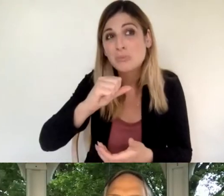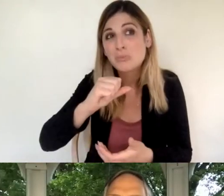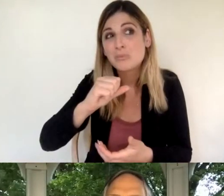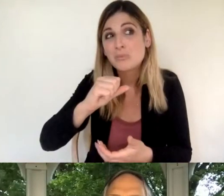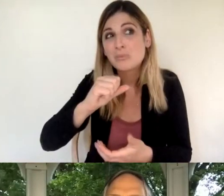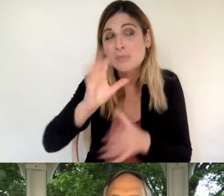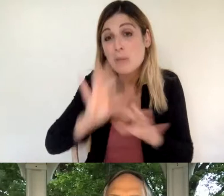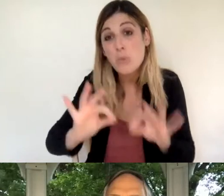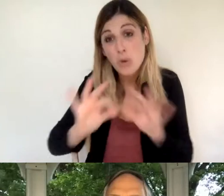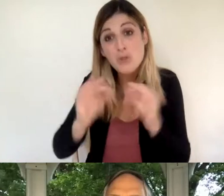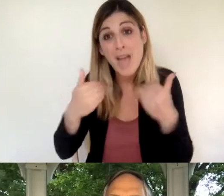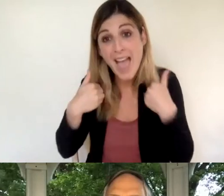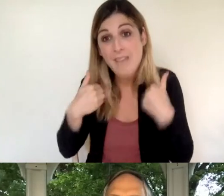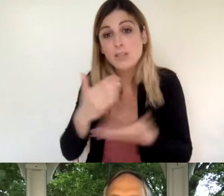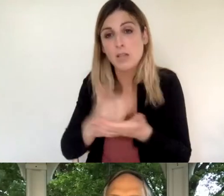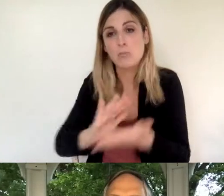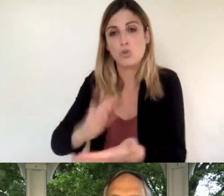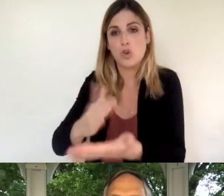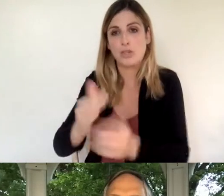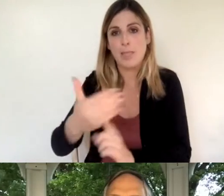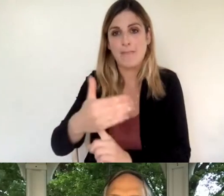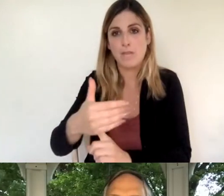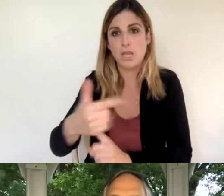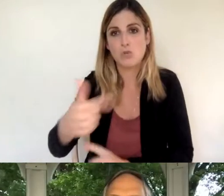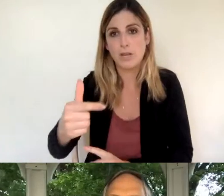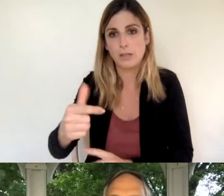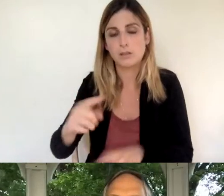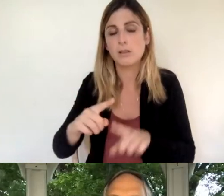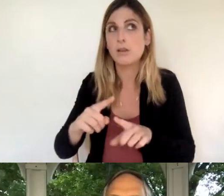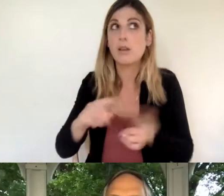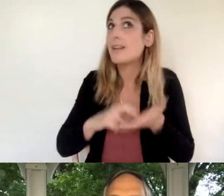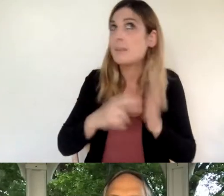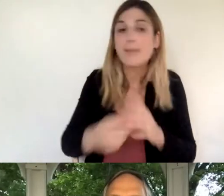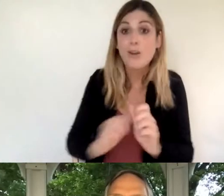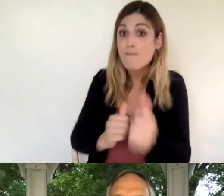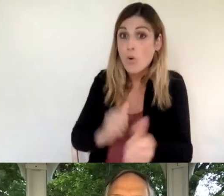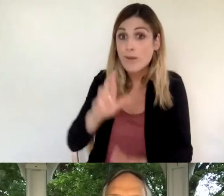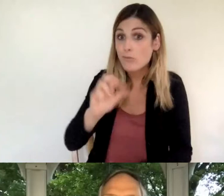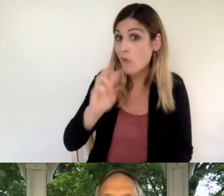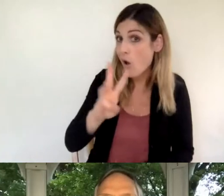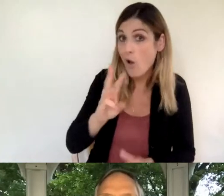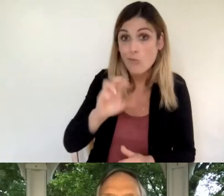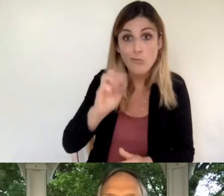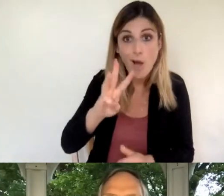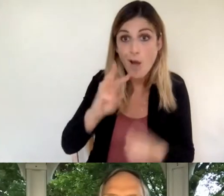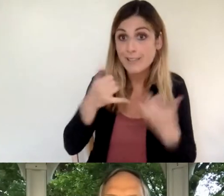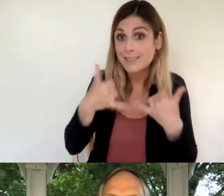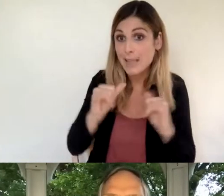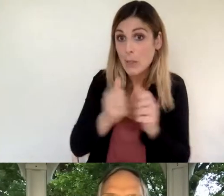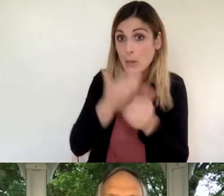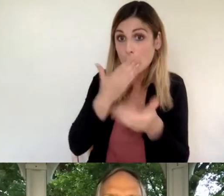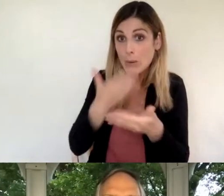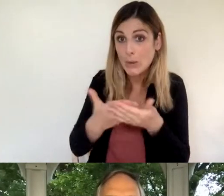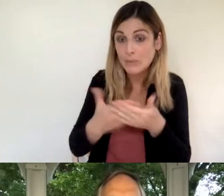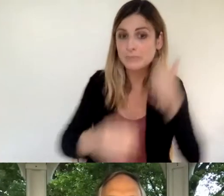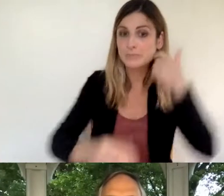some cooked cruciferous vegetables in your diet, but it doesn't mean that you shouldn't have raw ones too. Right. There's been a few questions